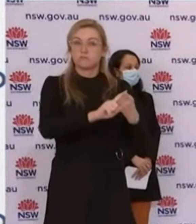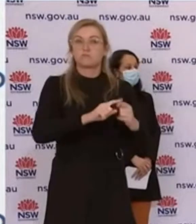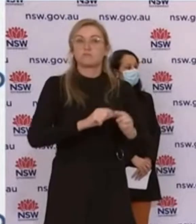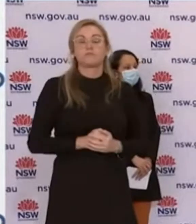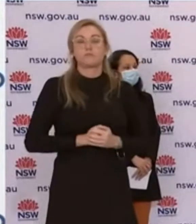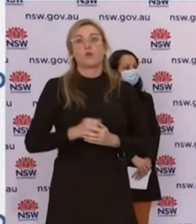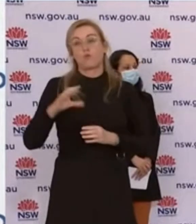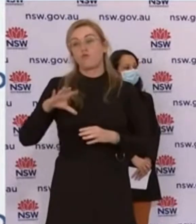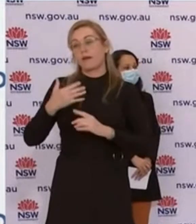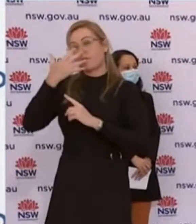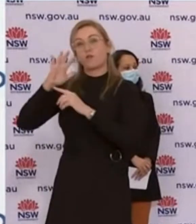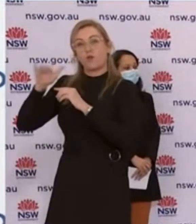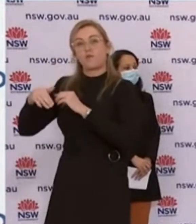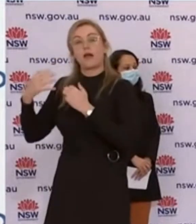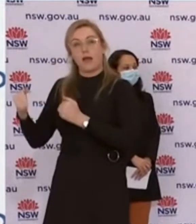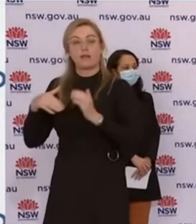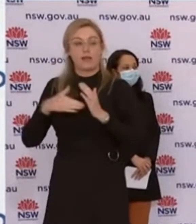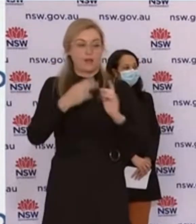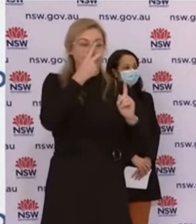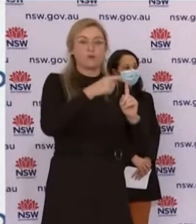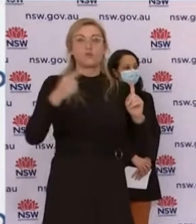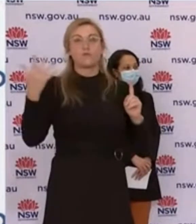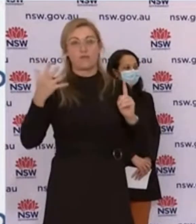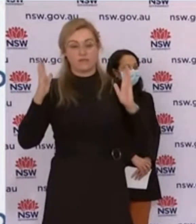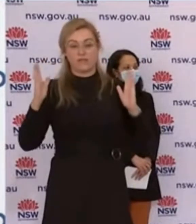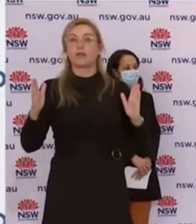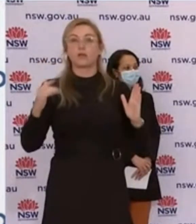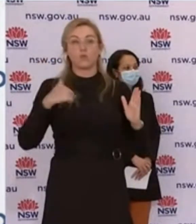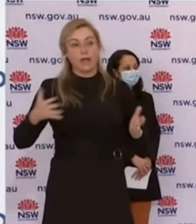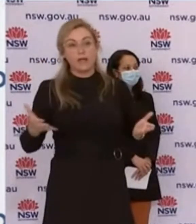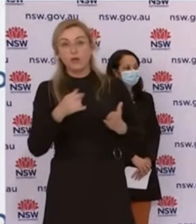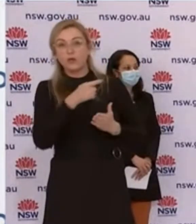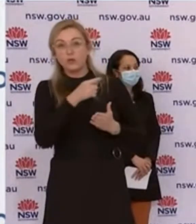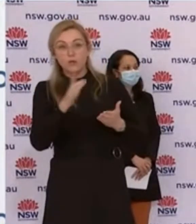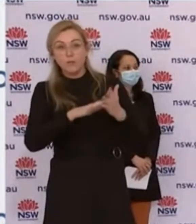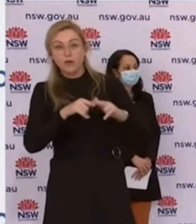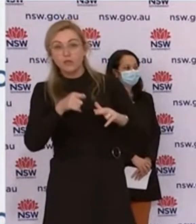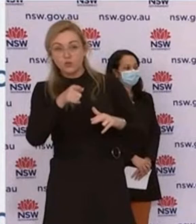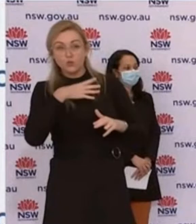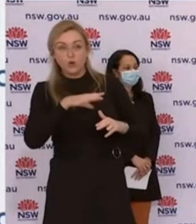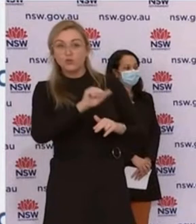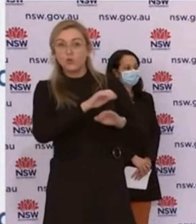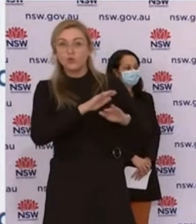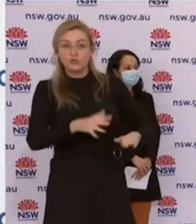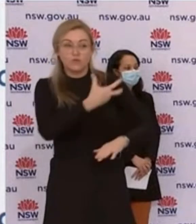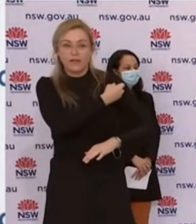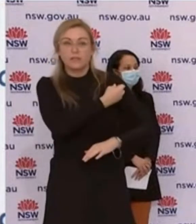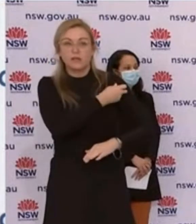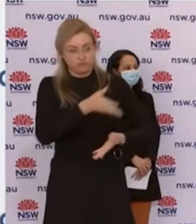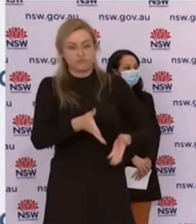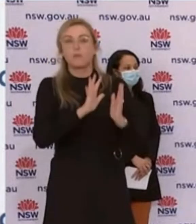12 to 15-year-olds, and we encourage parents who are inclined to make those bookings to do